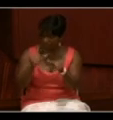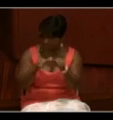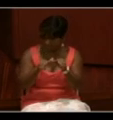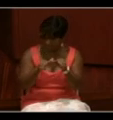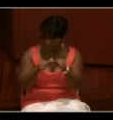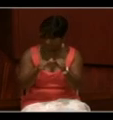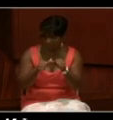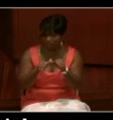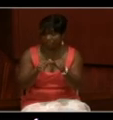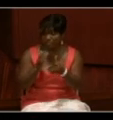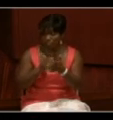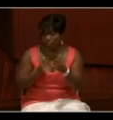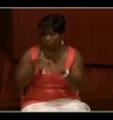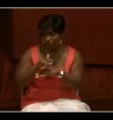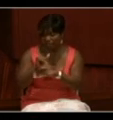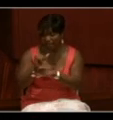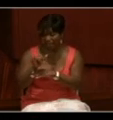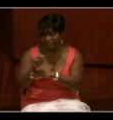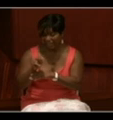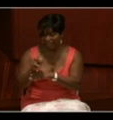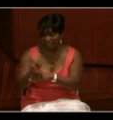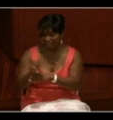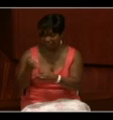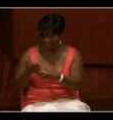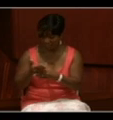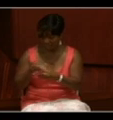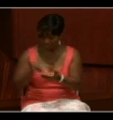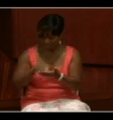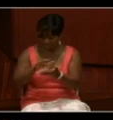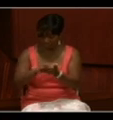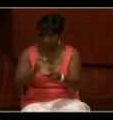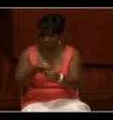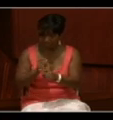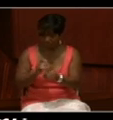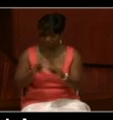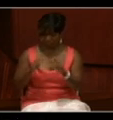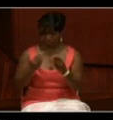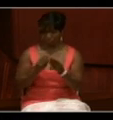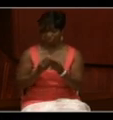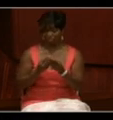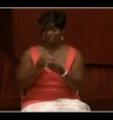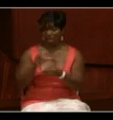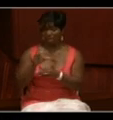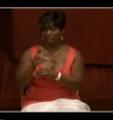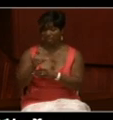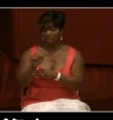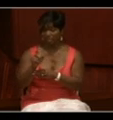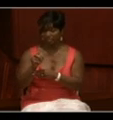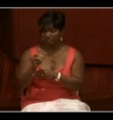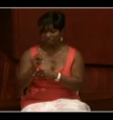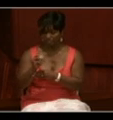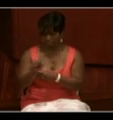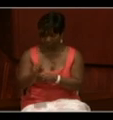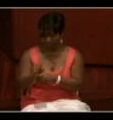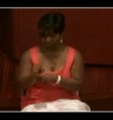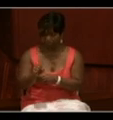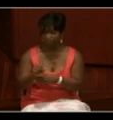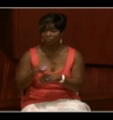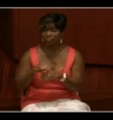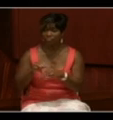early INS files may also have documents from the Bureau of Customs, which enforced the Exclusion Act from its